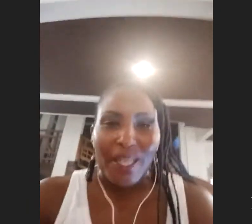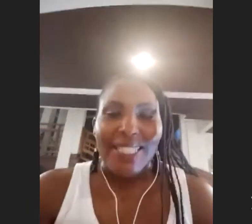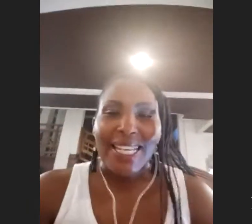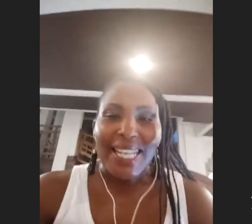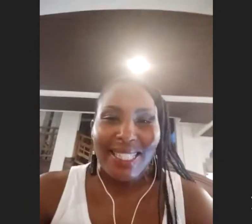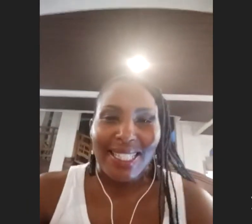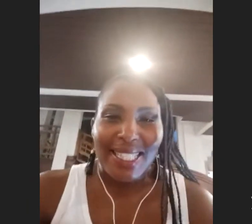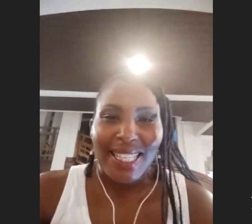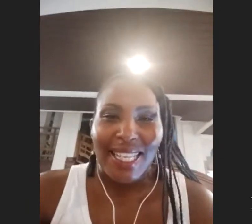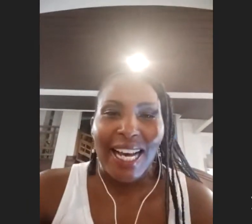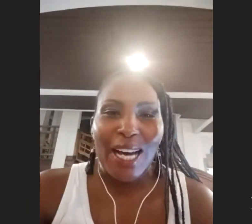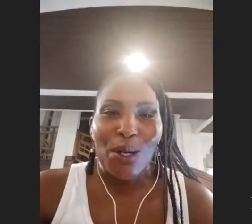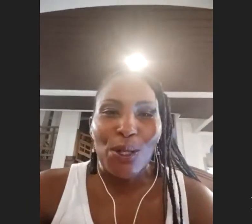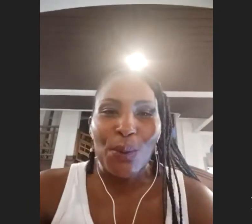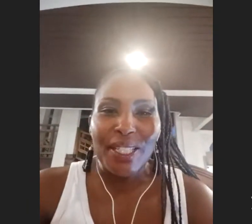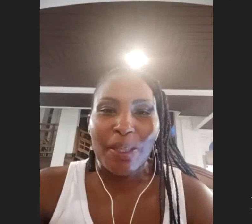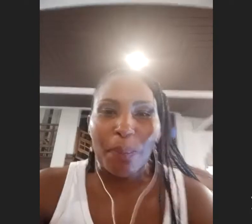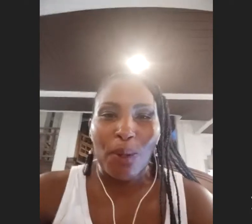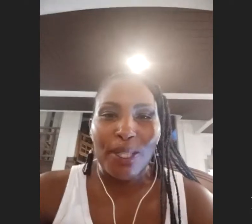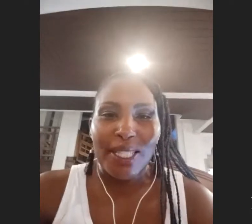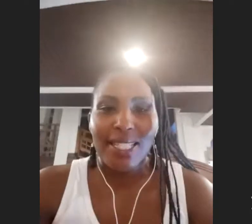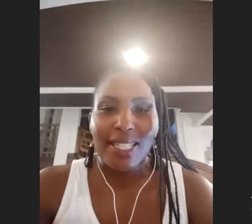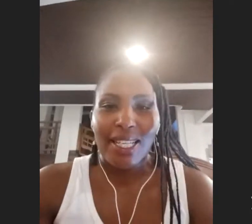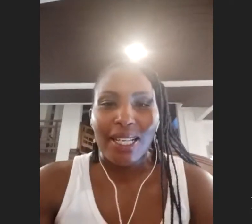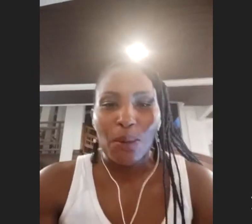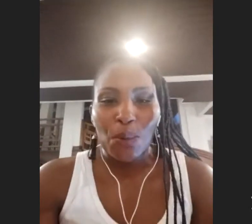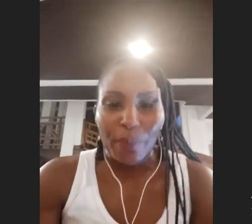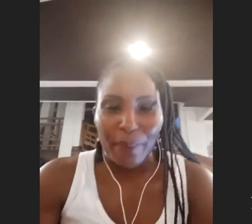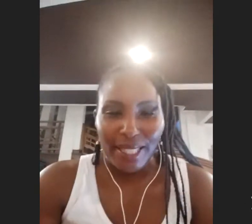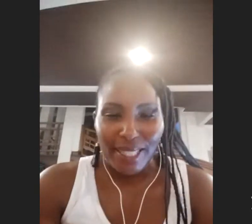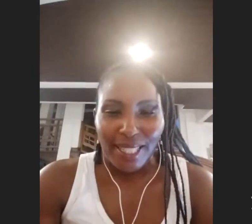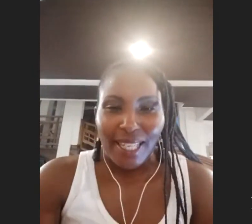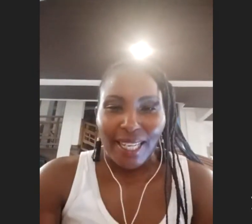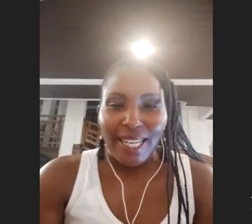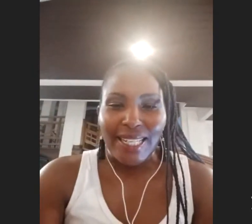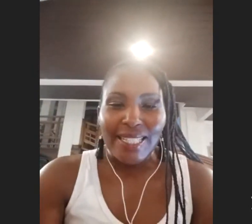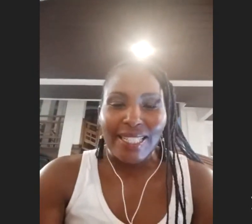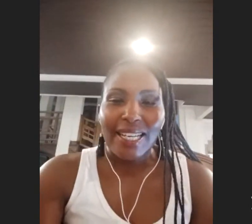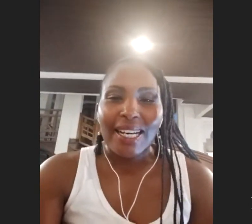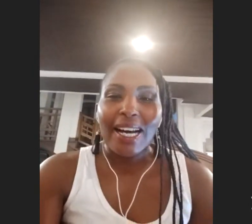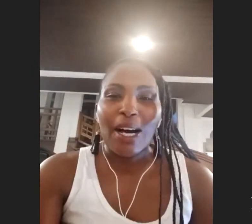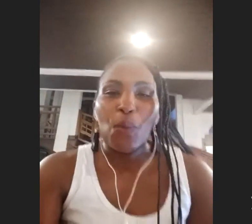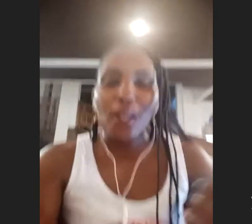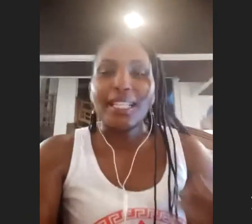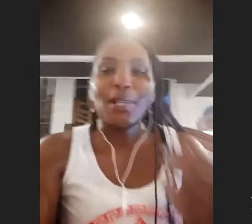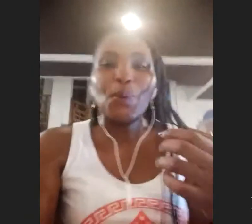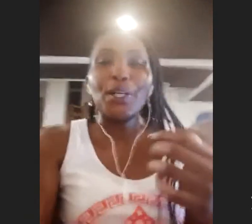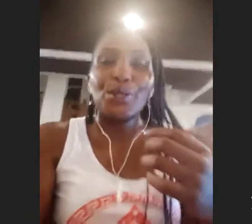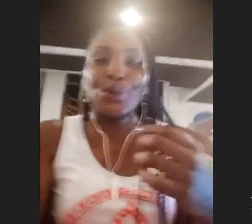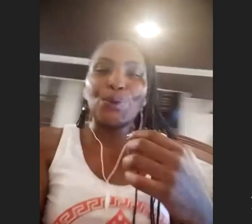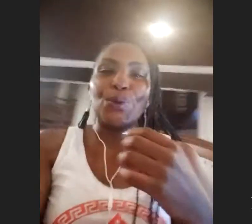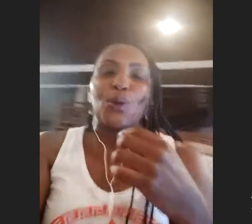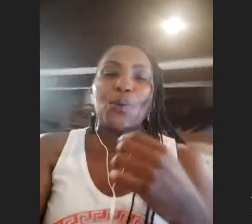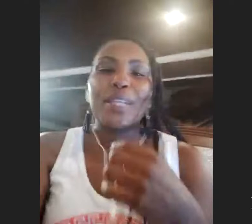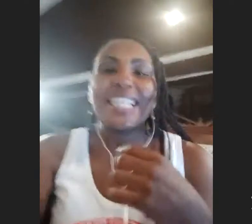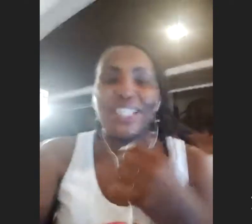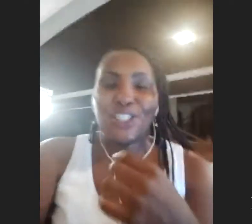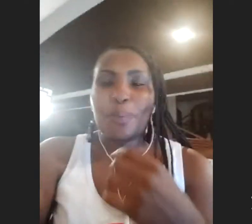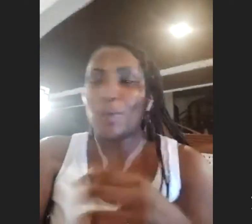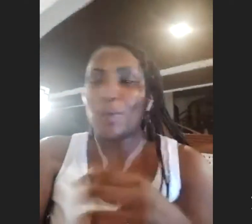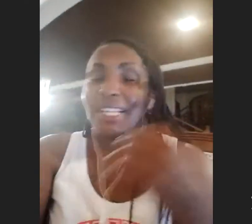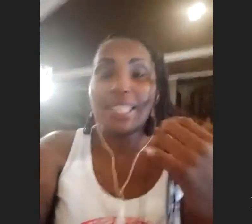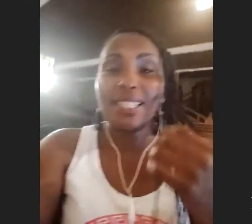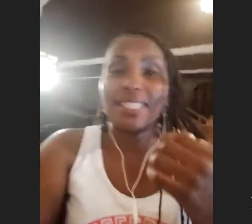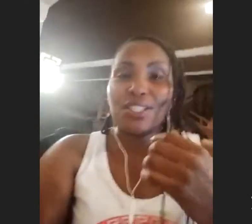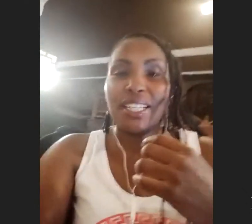Madam, tell us, how do we support women? And what can we do with the